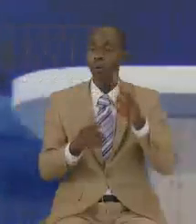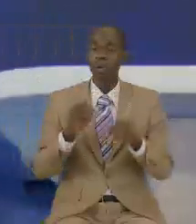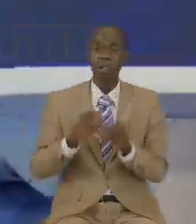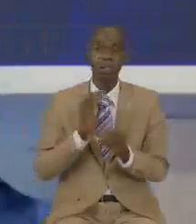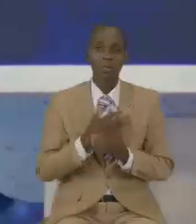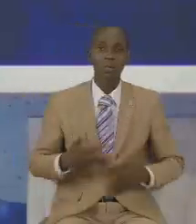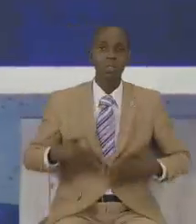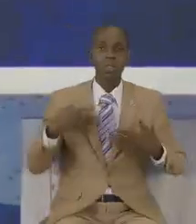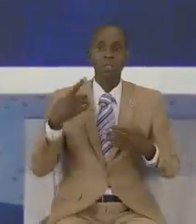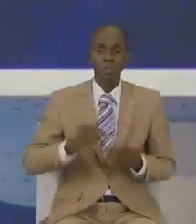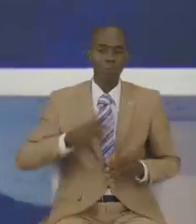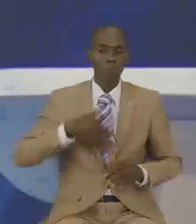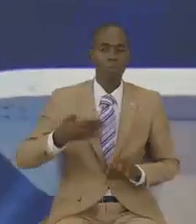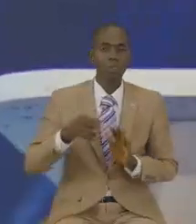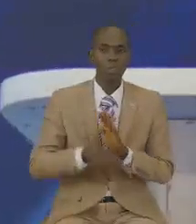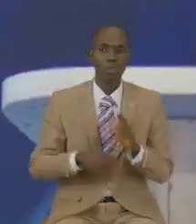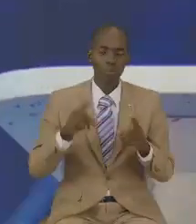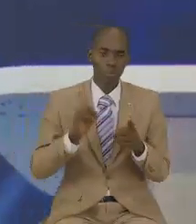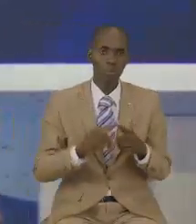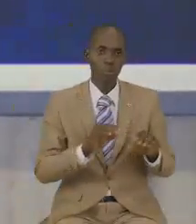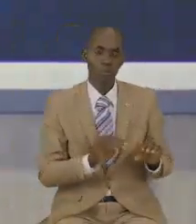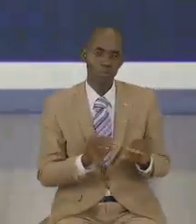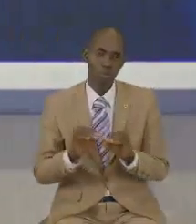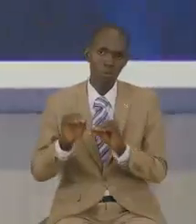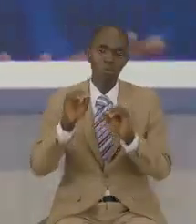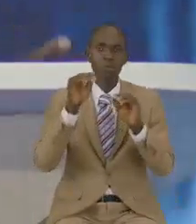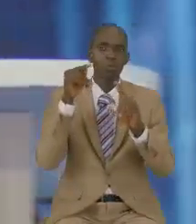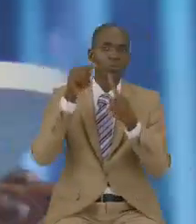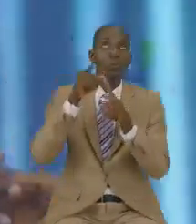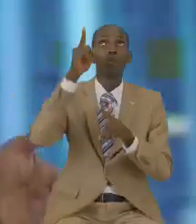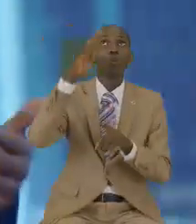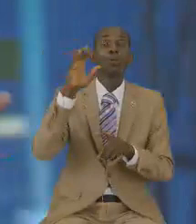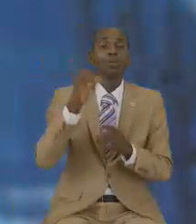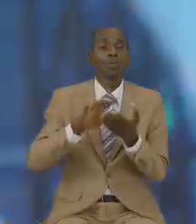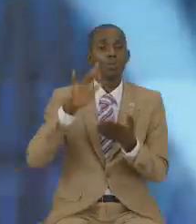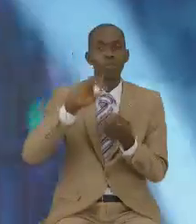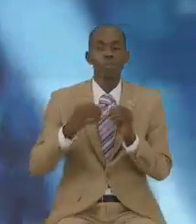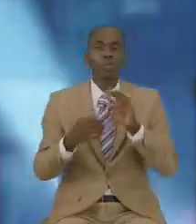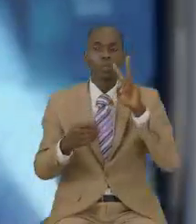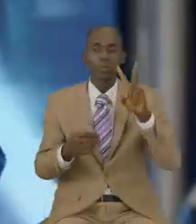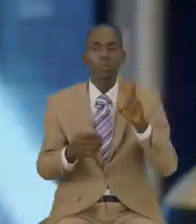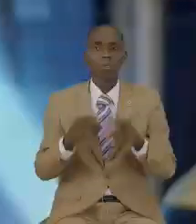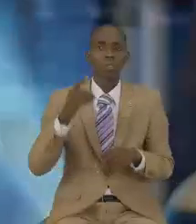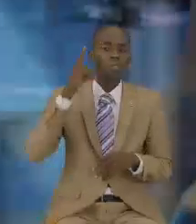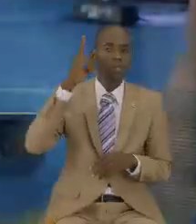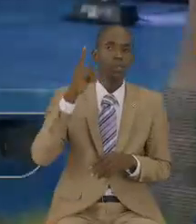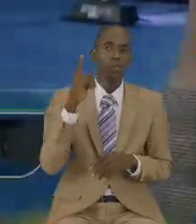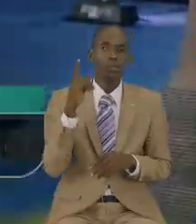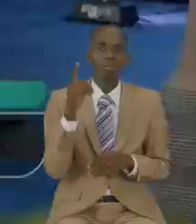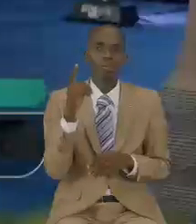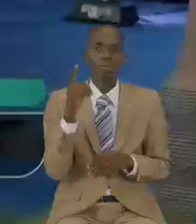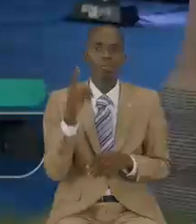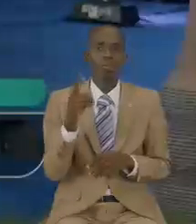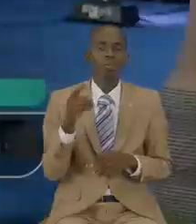willingness to move towards glory. Number two is winning with the mind for your